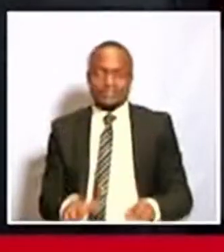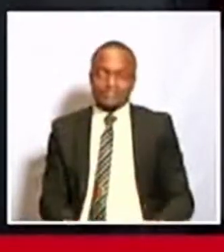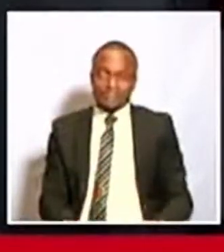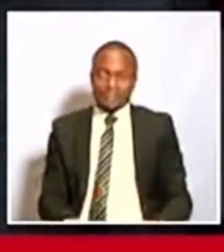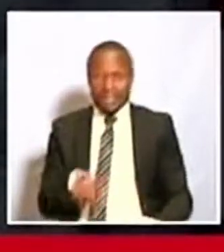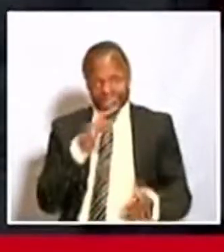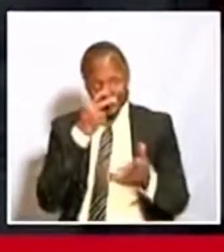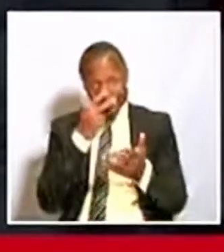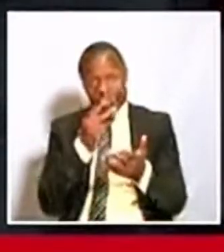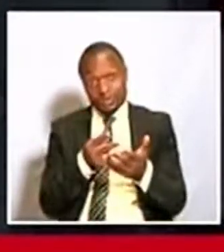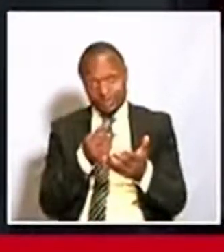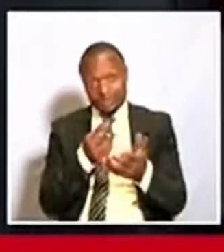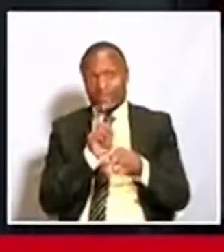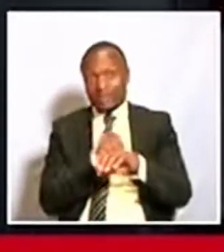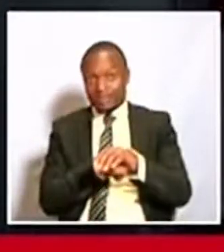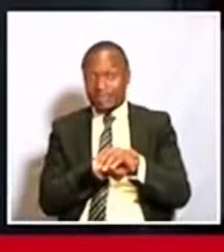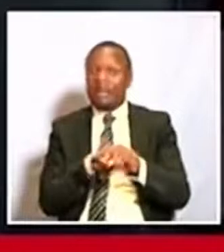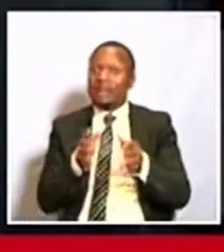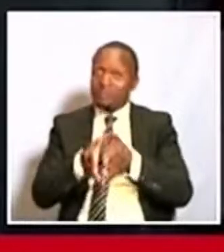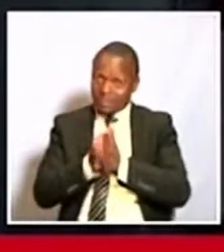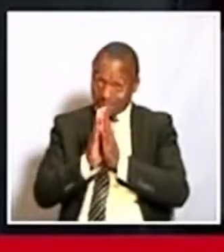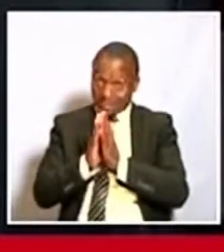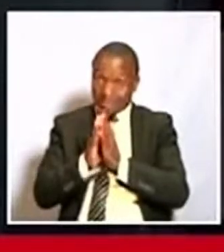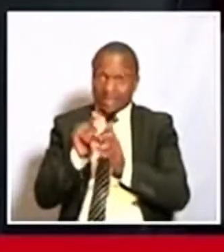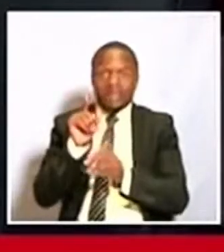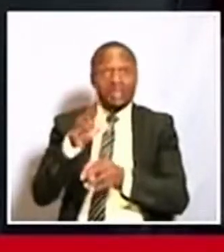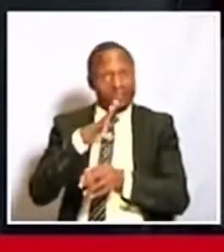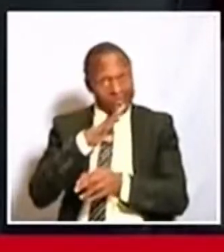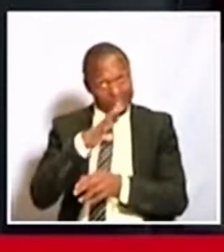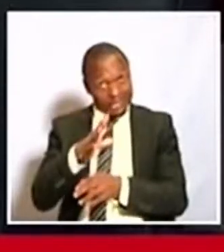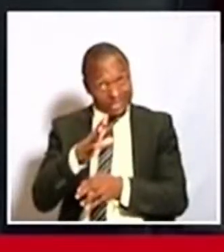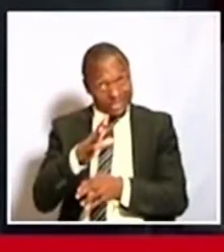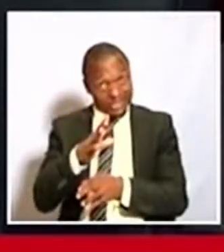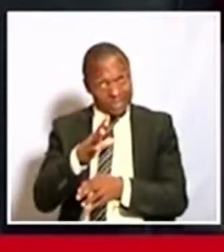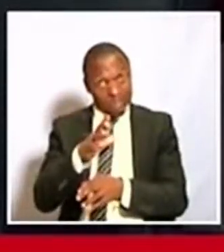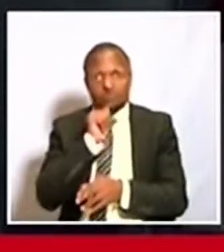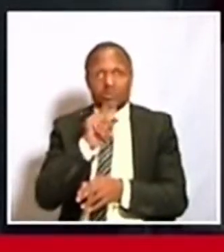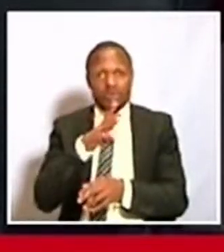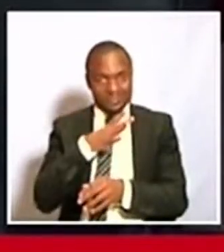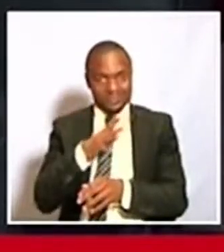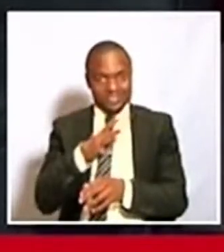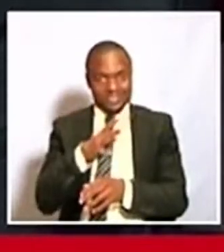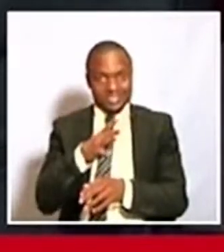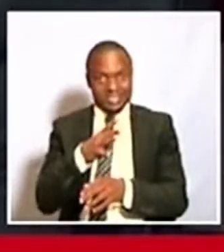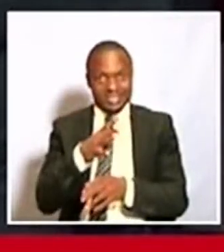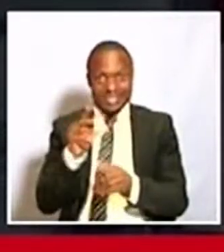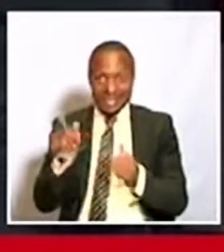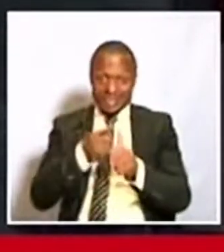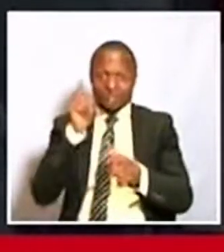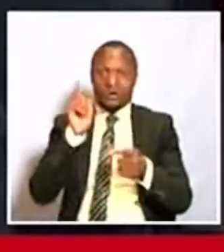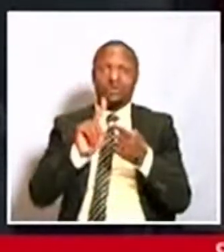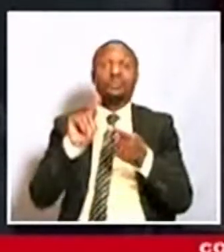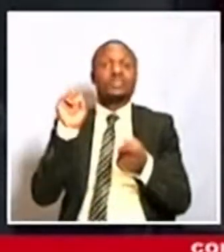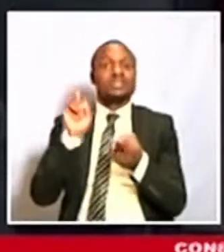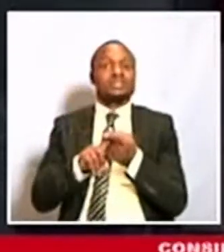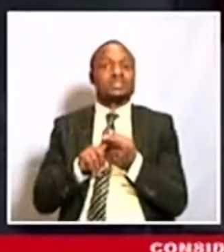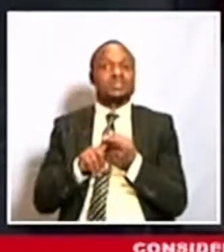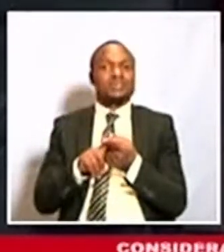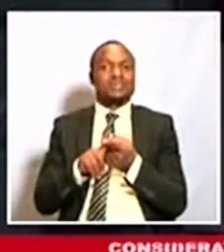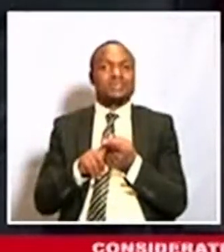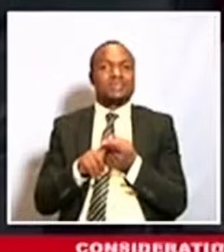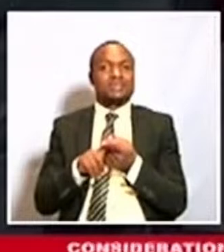Looking at the time. I'm asking, was that okay or not? Between April and September? And September,